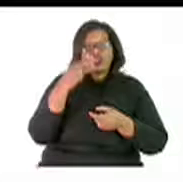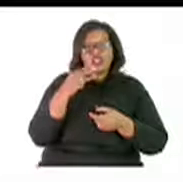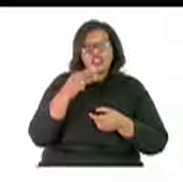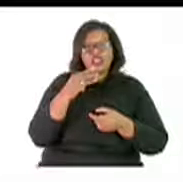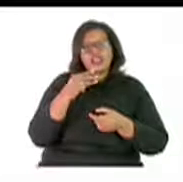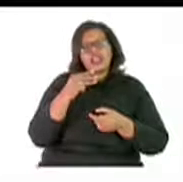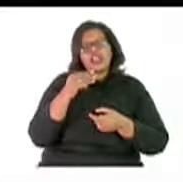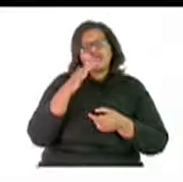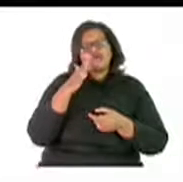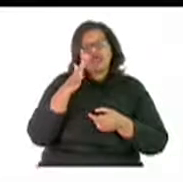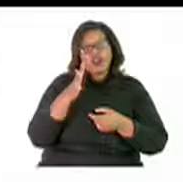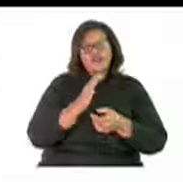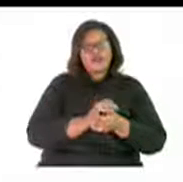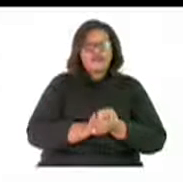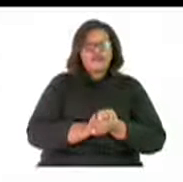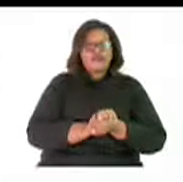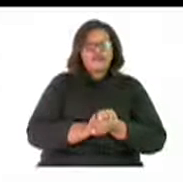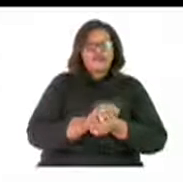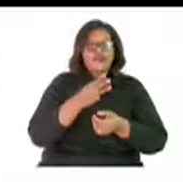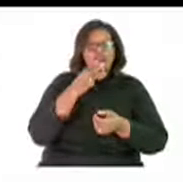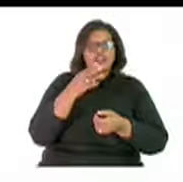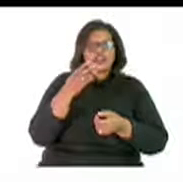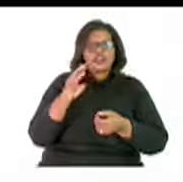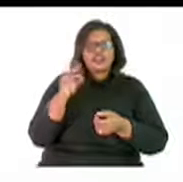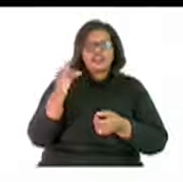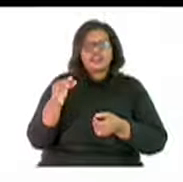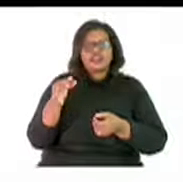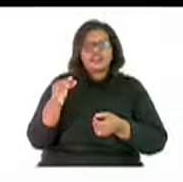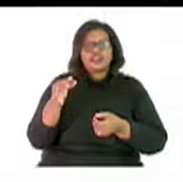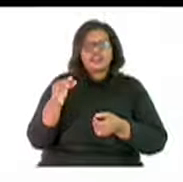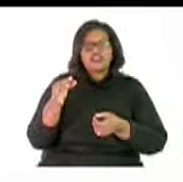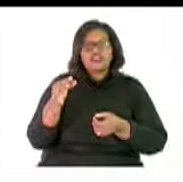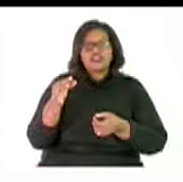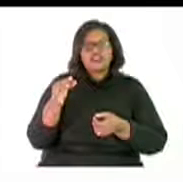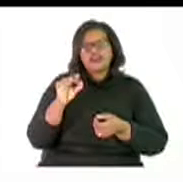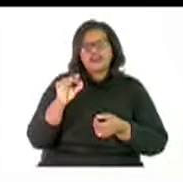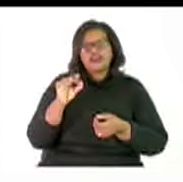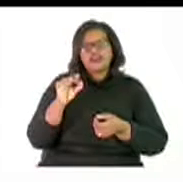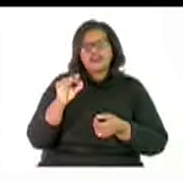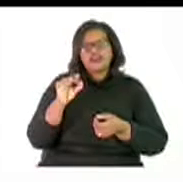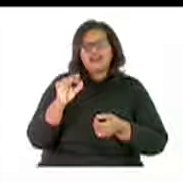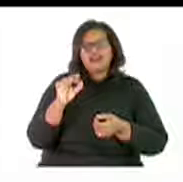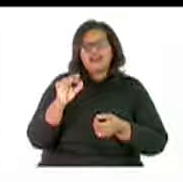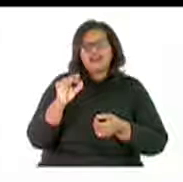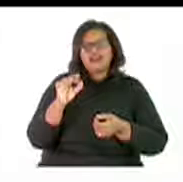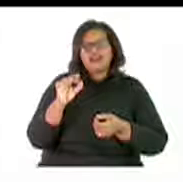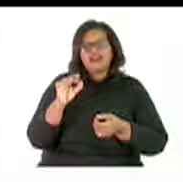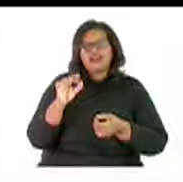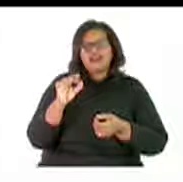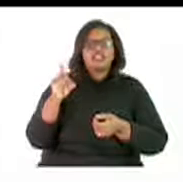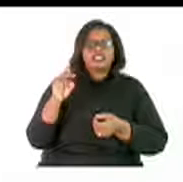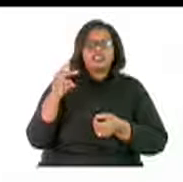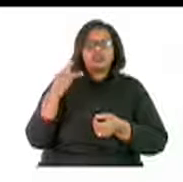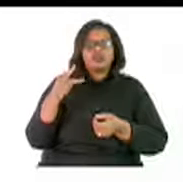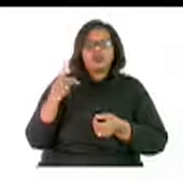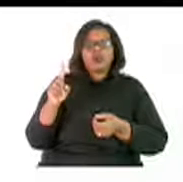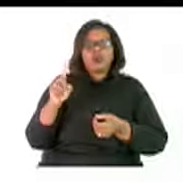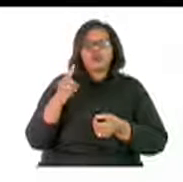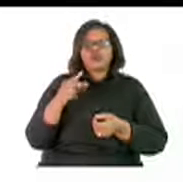5. For 3 is 3, 6, 9, 12, 15, 18, 21, 24, 27, 30,